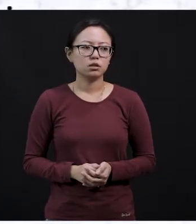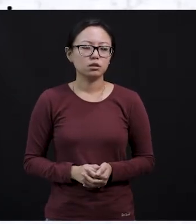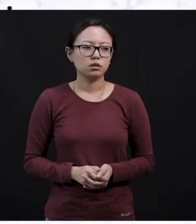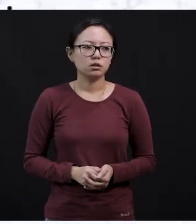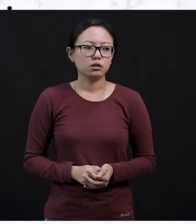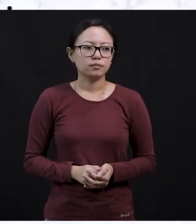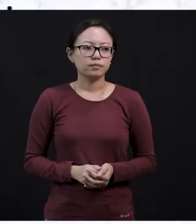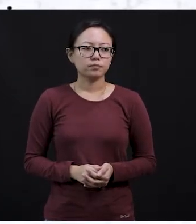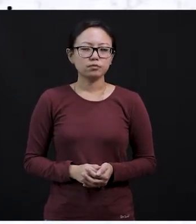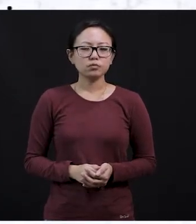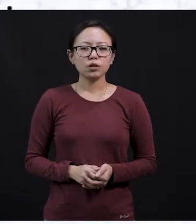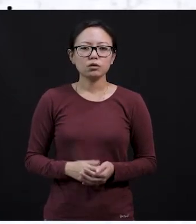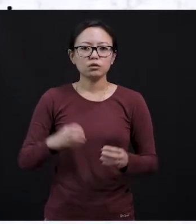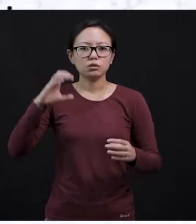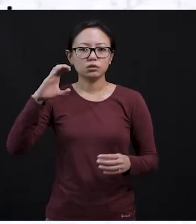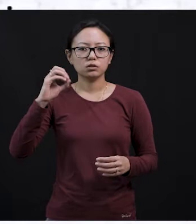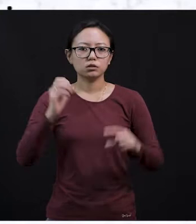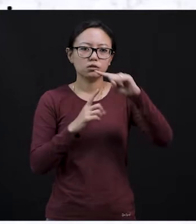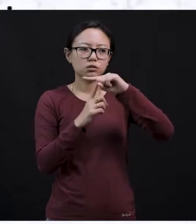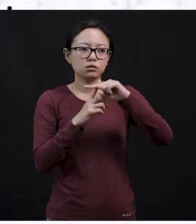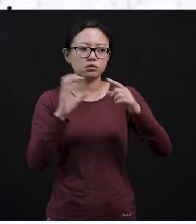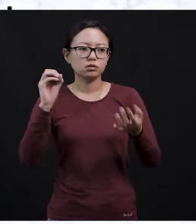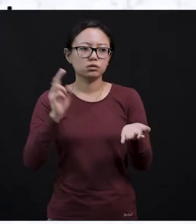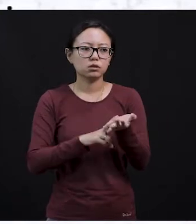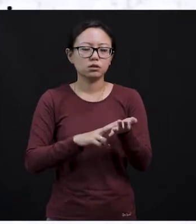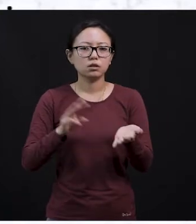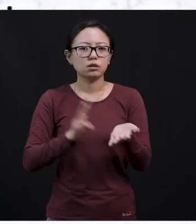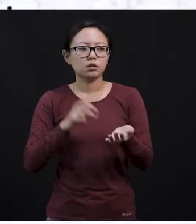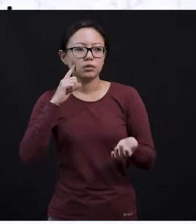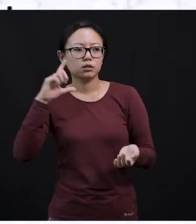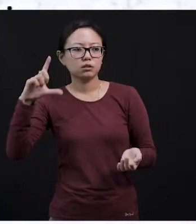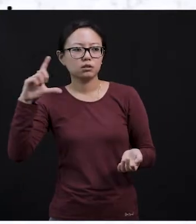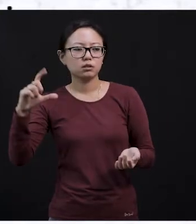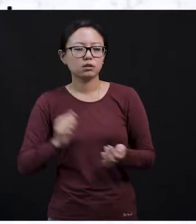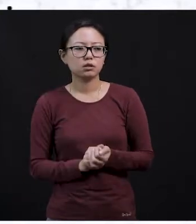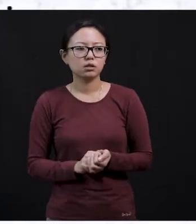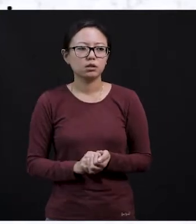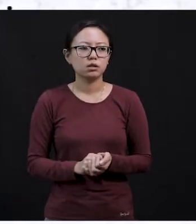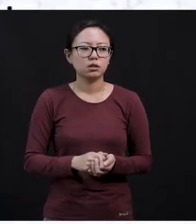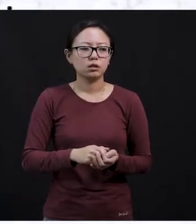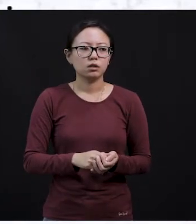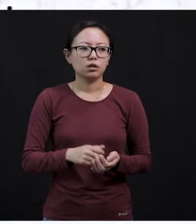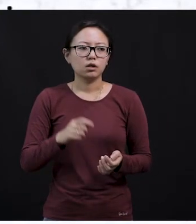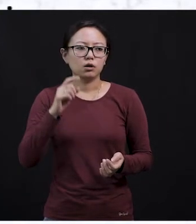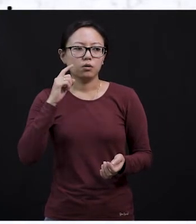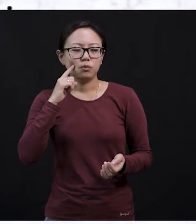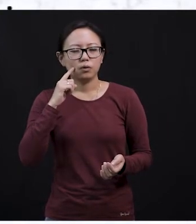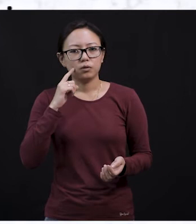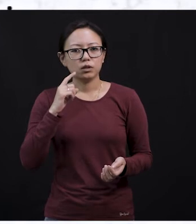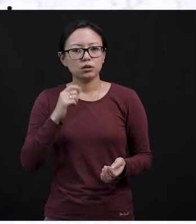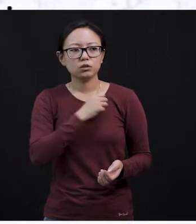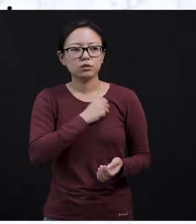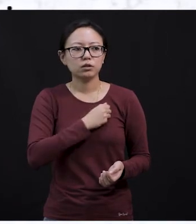these mills, started the large-scale migrations of Marathi workers and the chols. So whenever you see